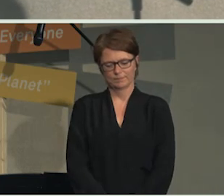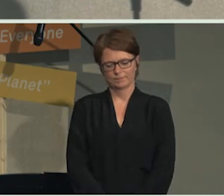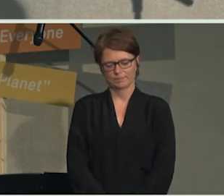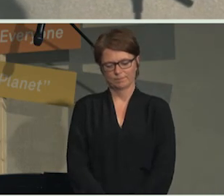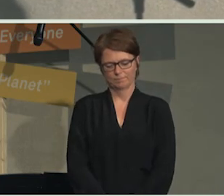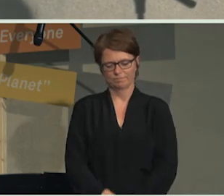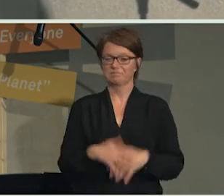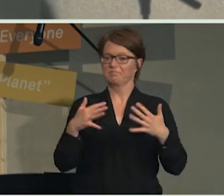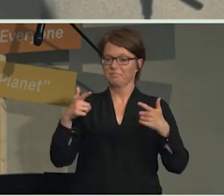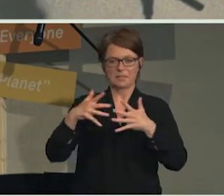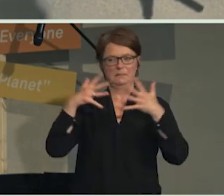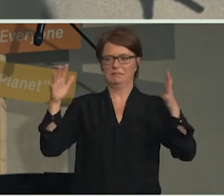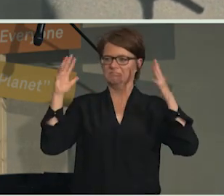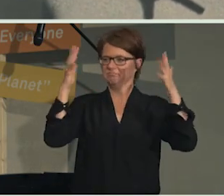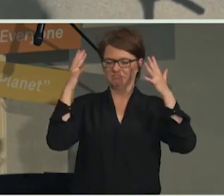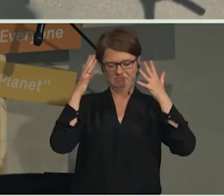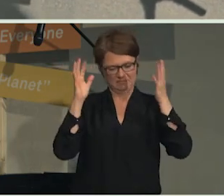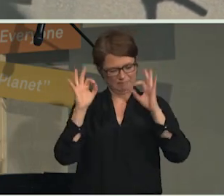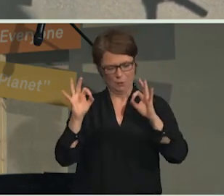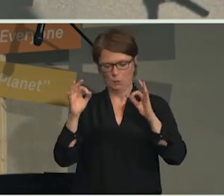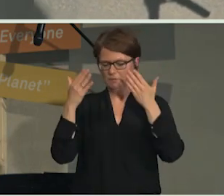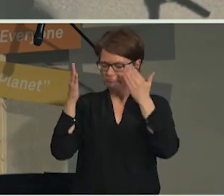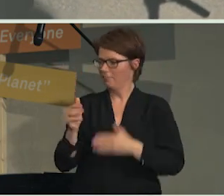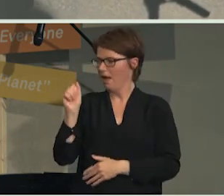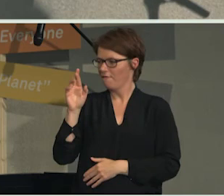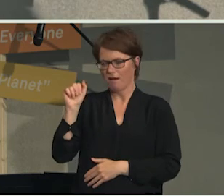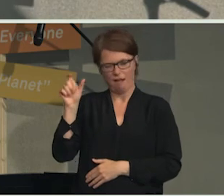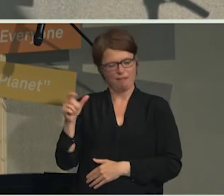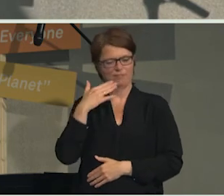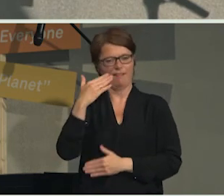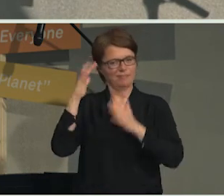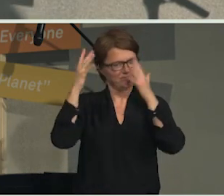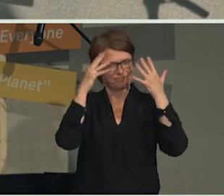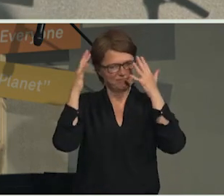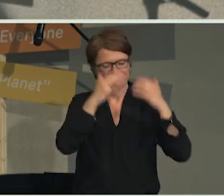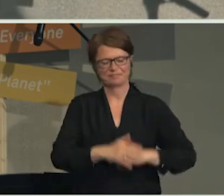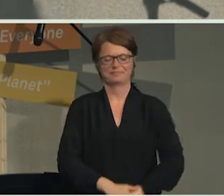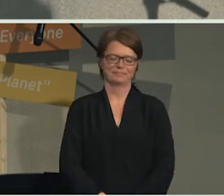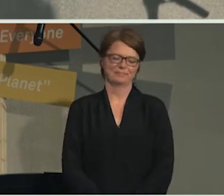Okay, so how are we doing in rooms 2 and 3, y'all?